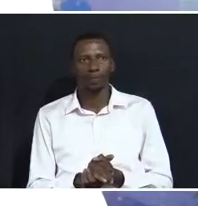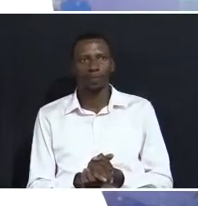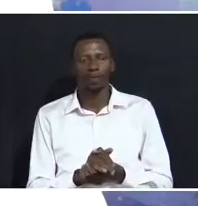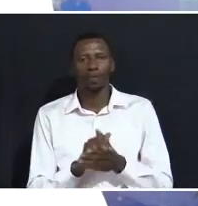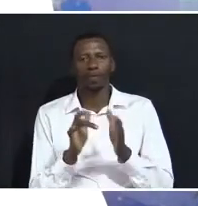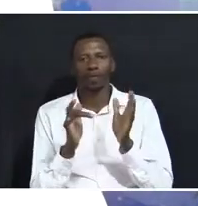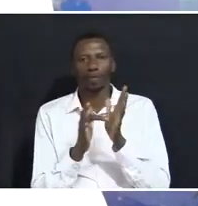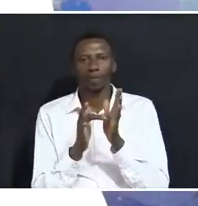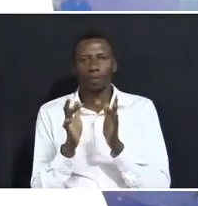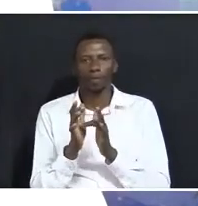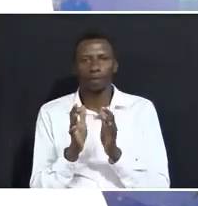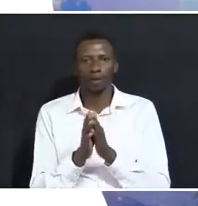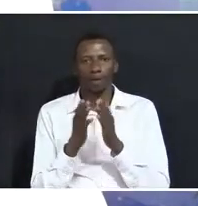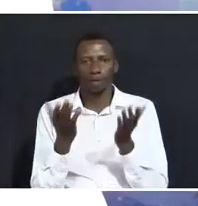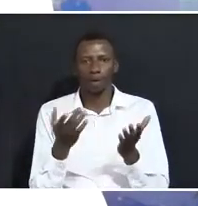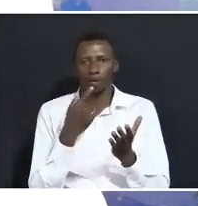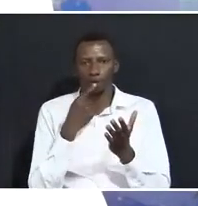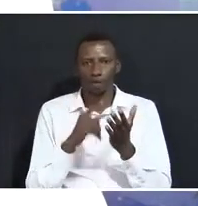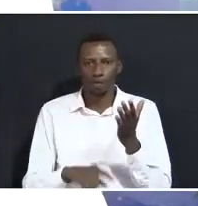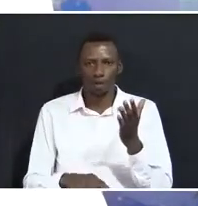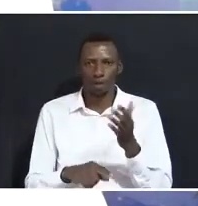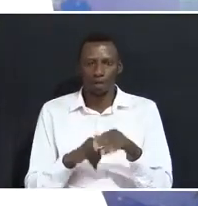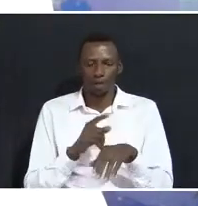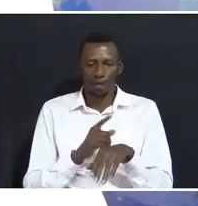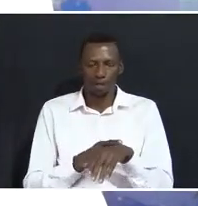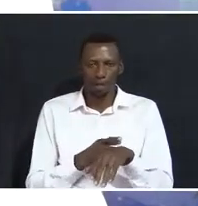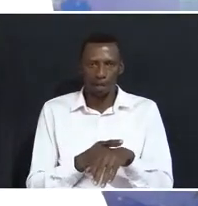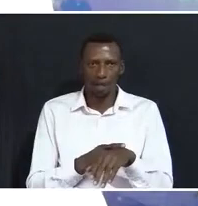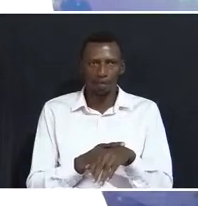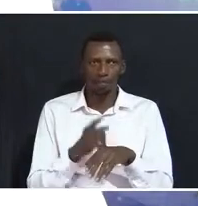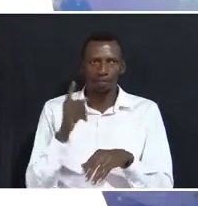The Bible says, when he had said thus,